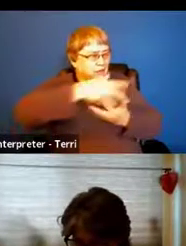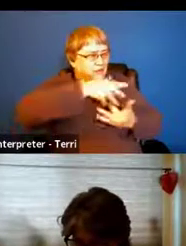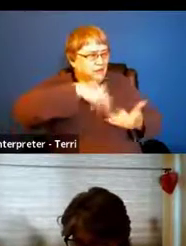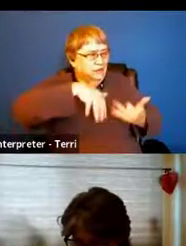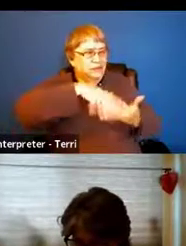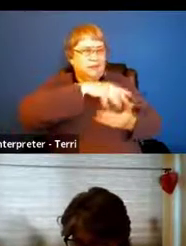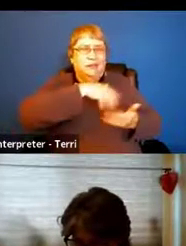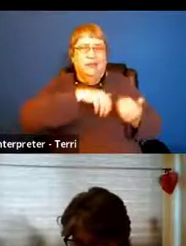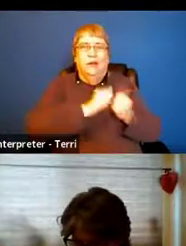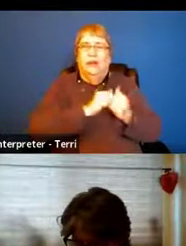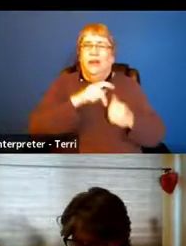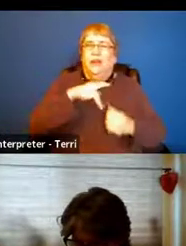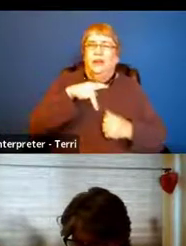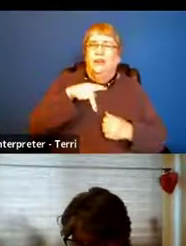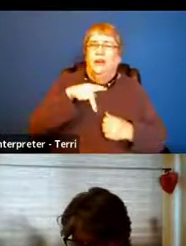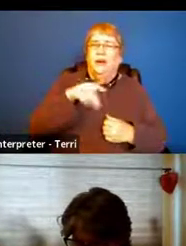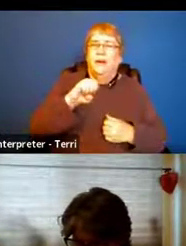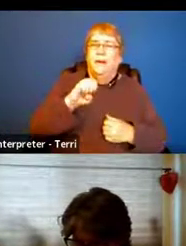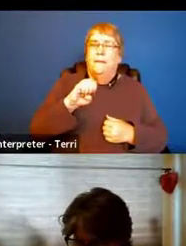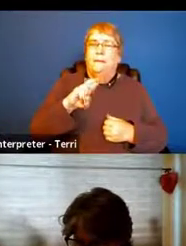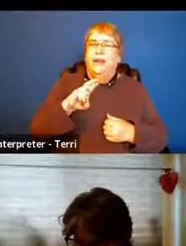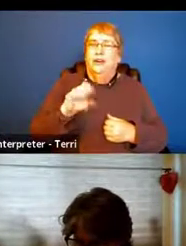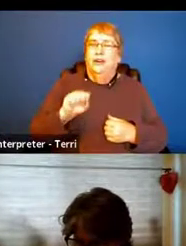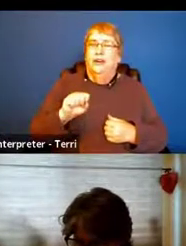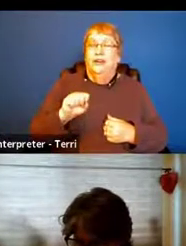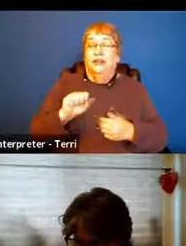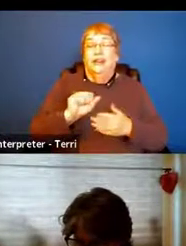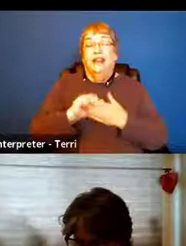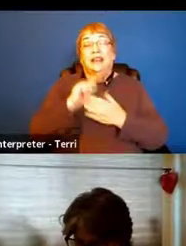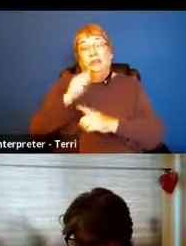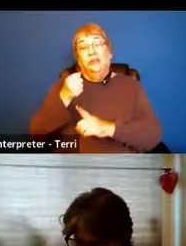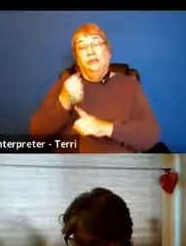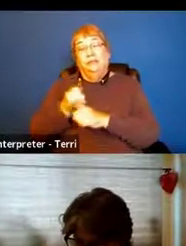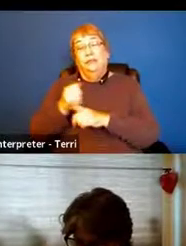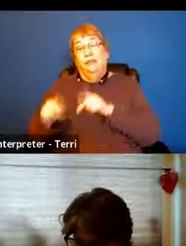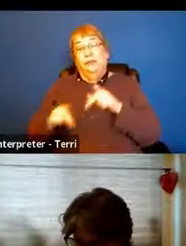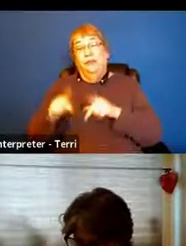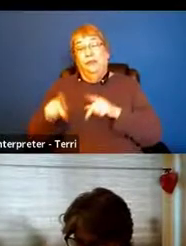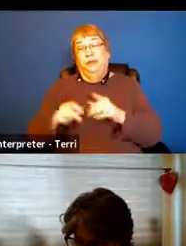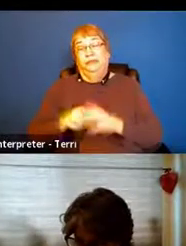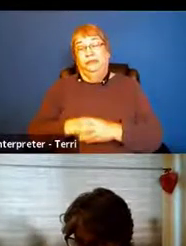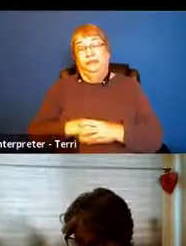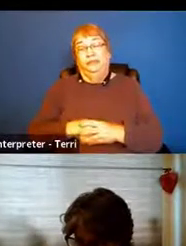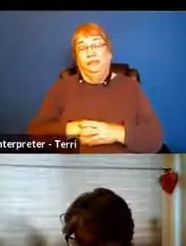So that's been a pretty big impact on folks. And then thinking